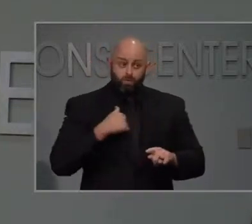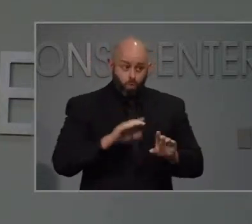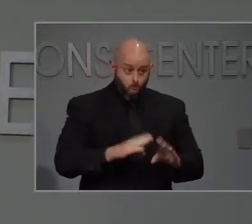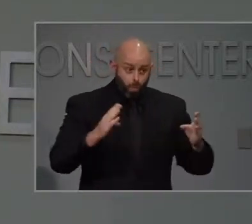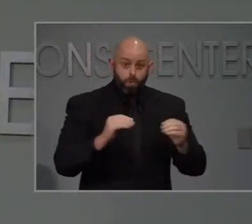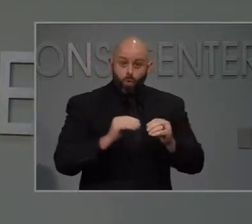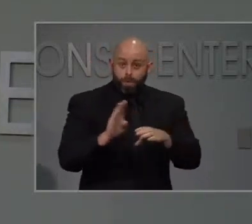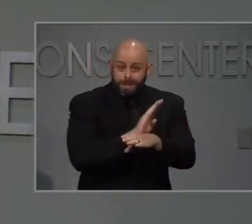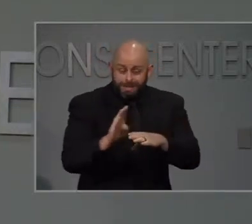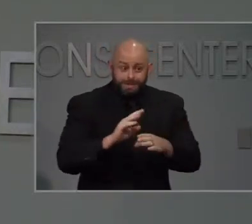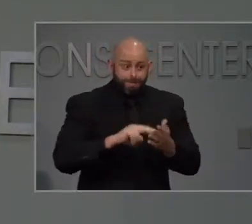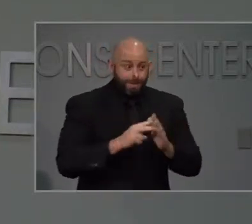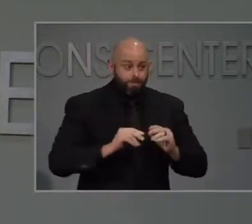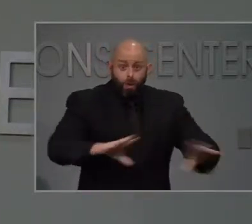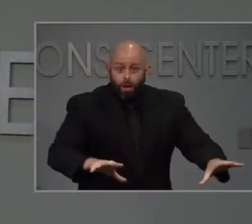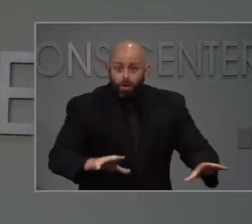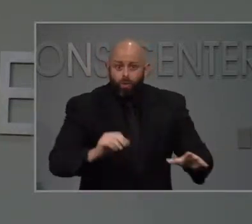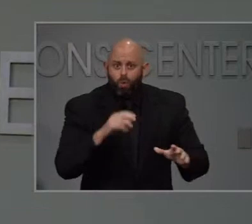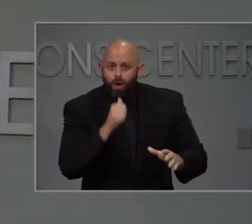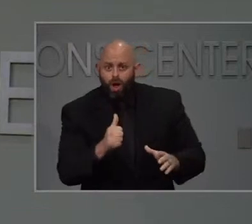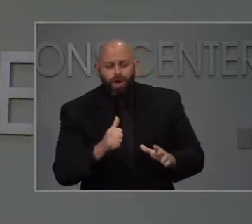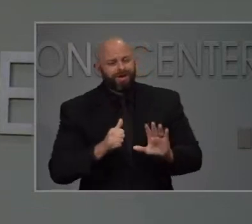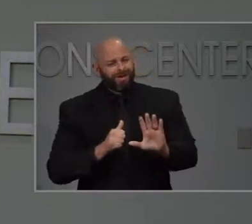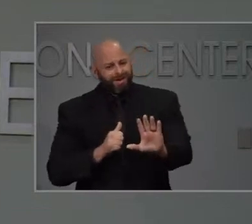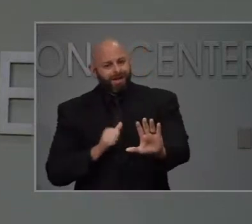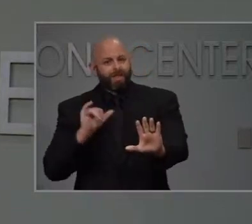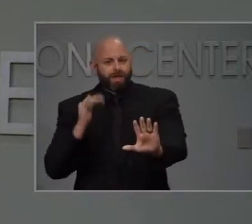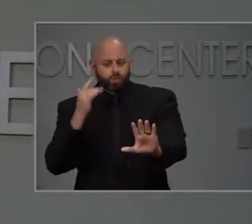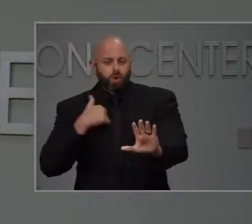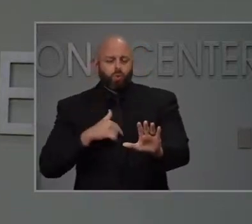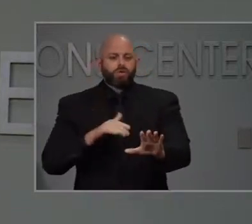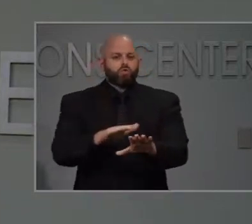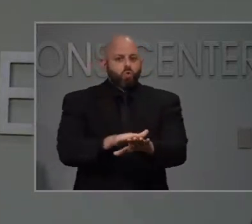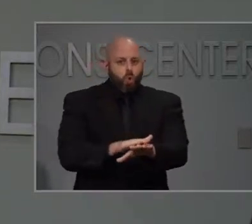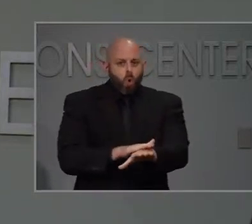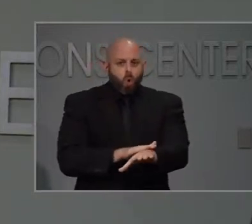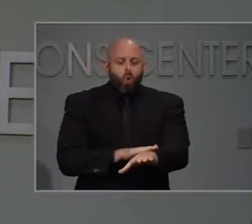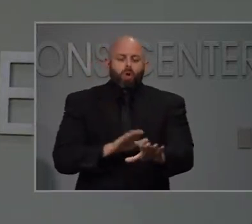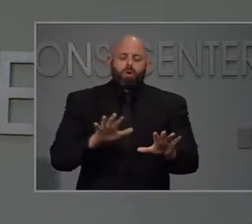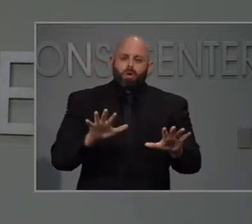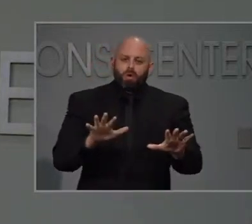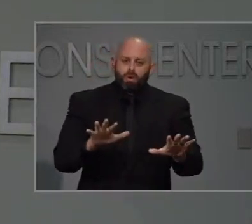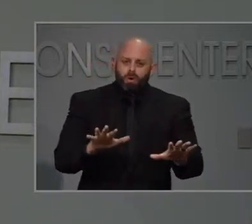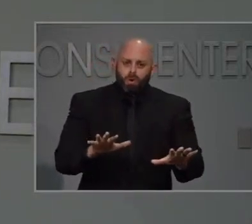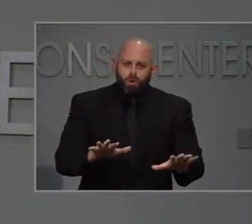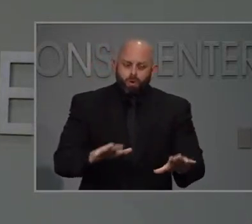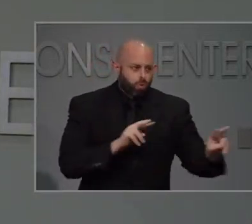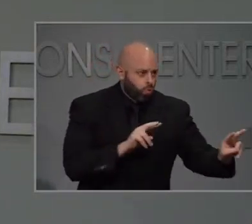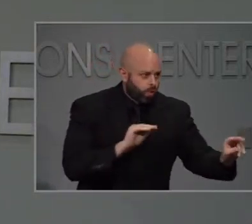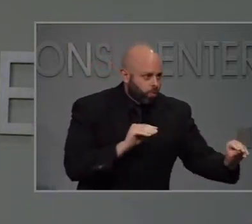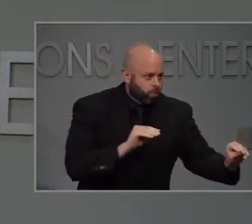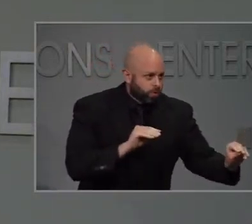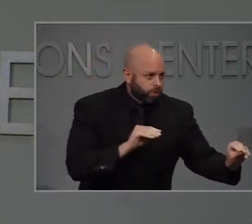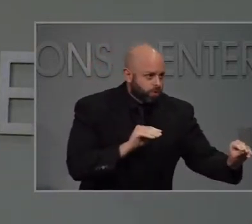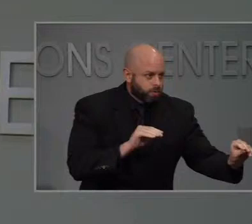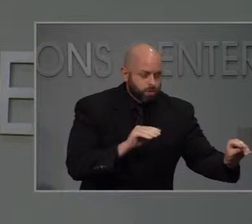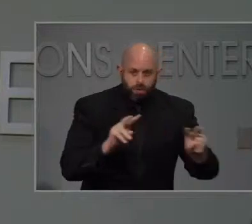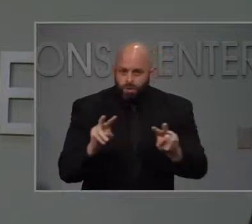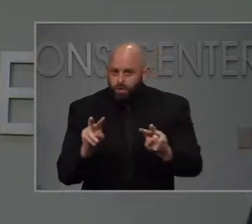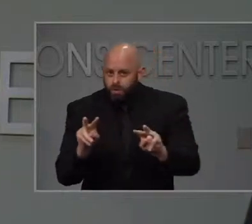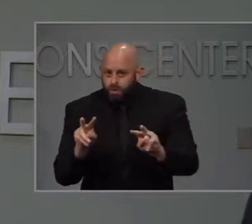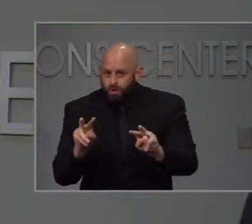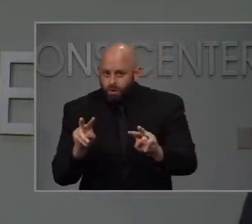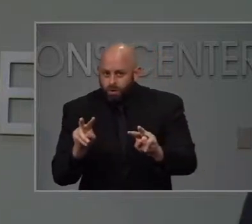in terms of viral spread, which is why we have to go slow, which is why we have to keep looking at our trends as we make these changes